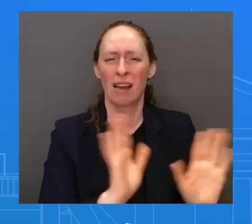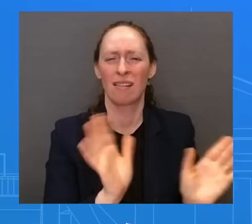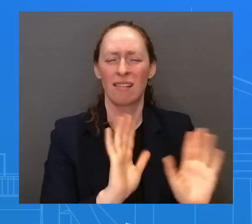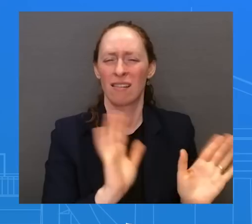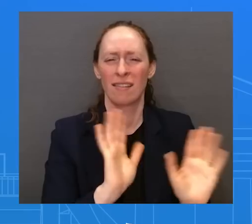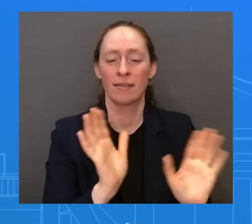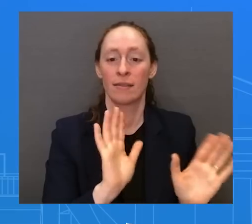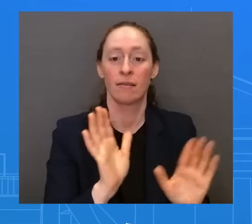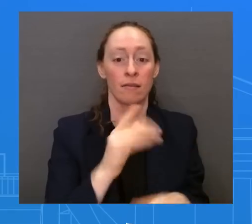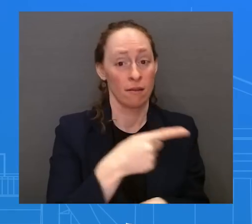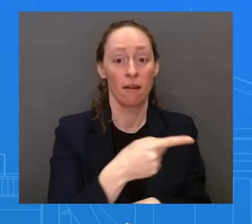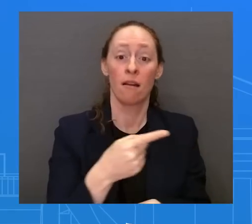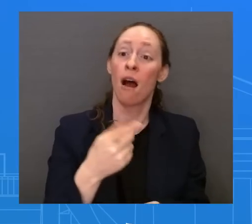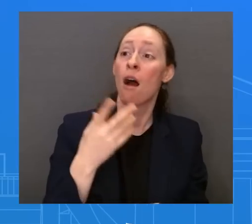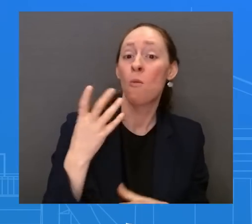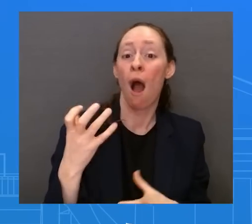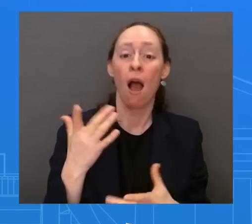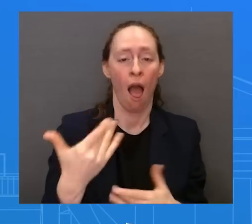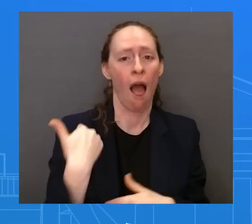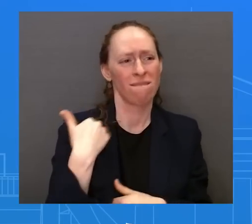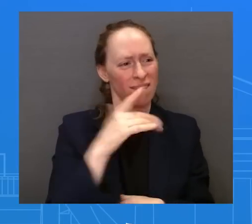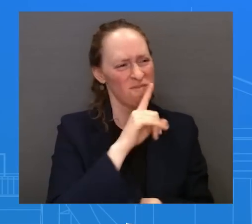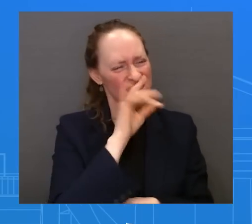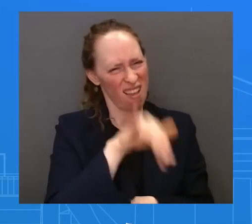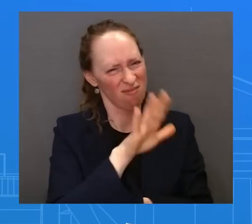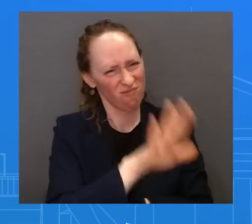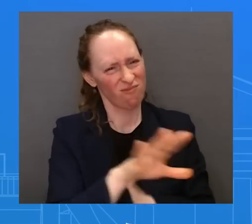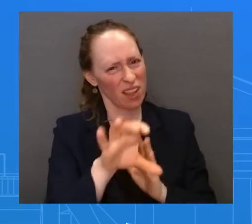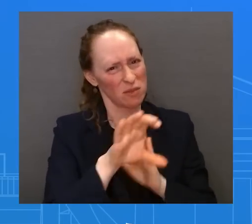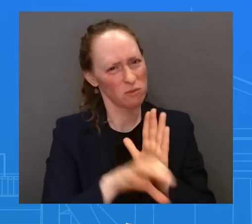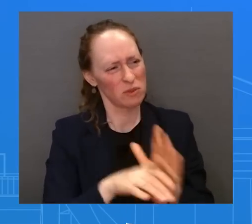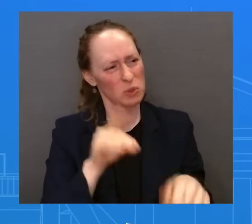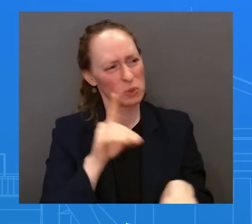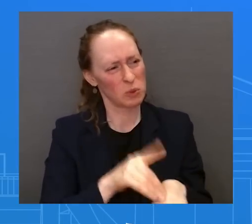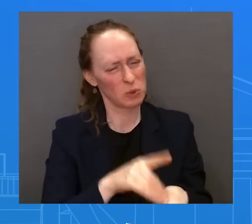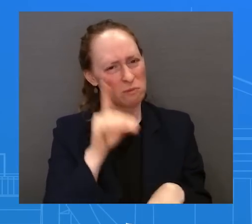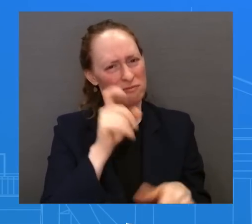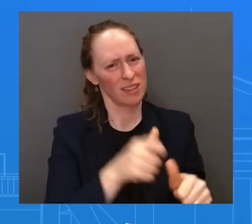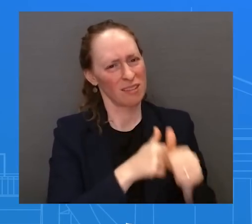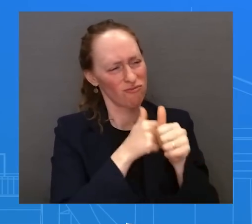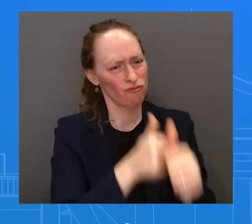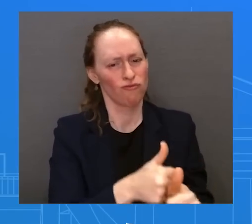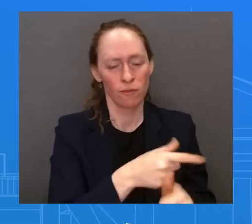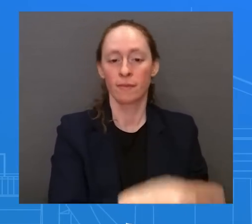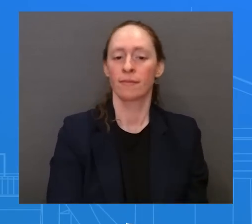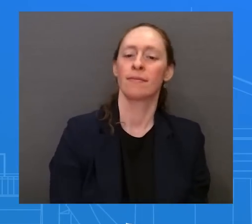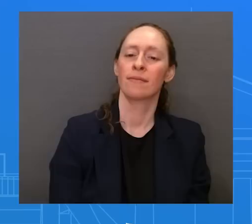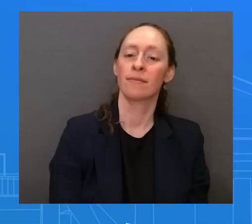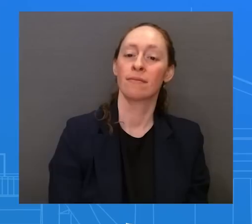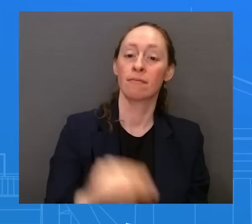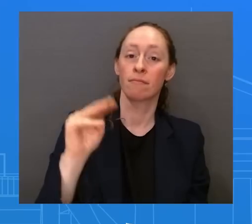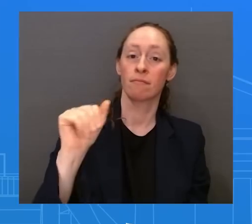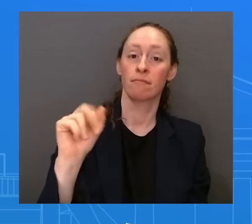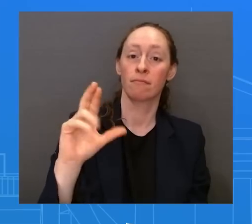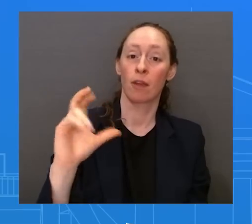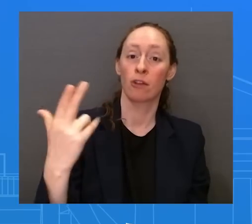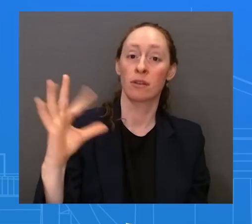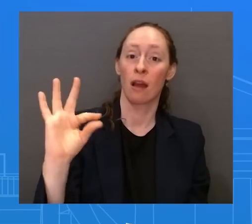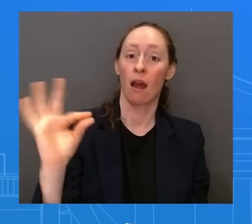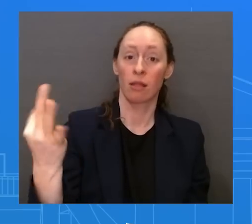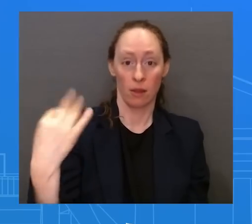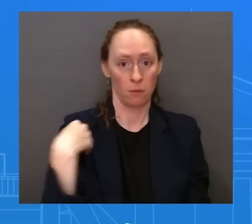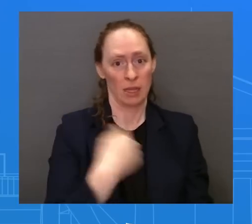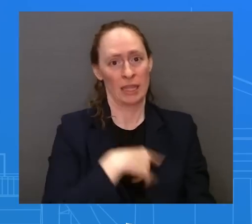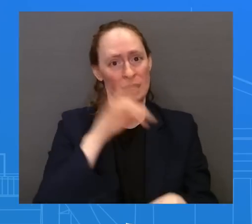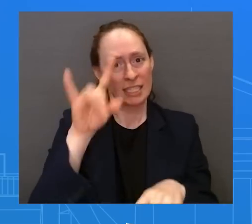we've been very clear on that as far as the budget the president put out his Budget on March 9th we have been very clear about that if they want to